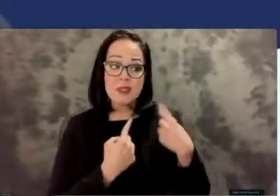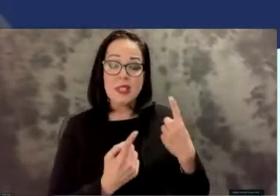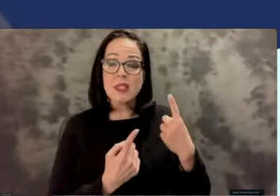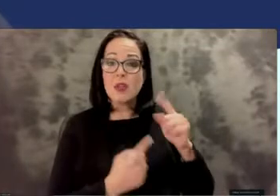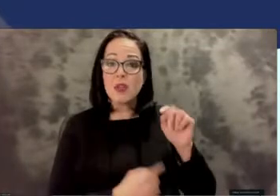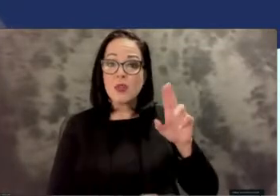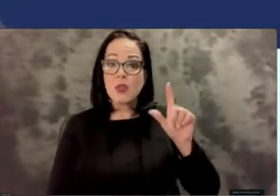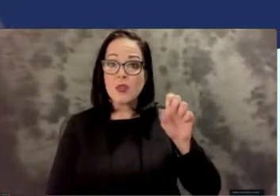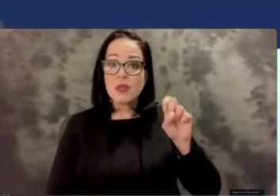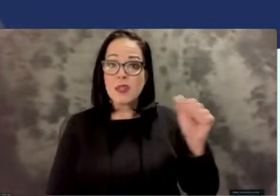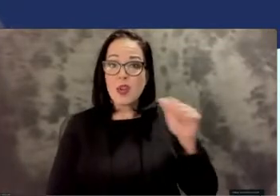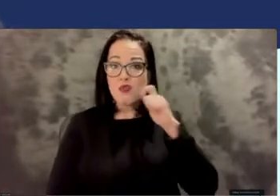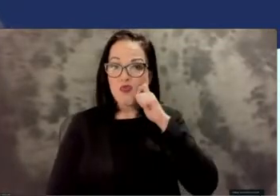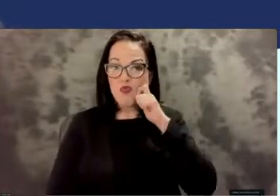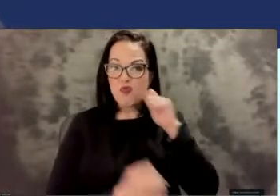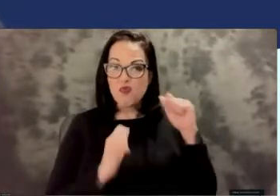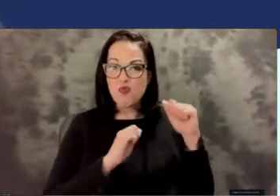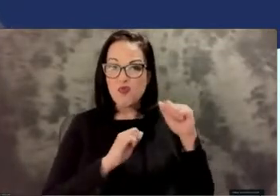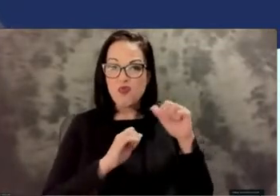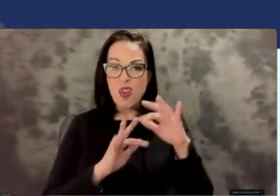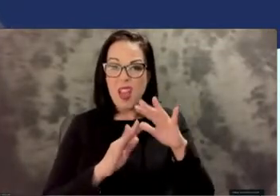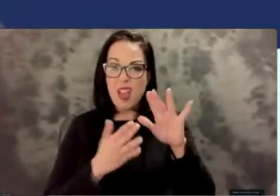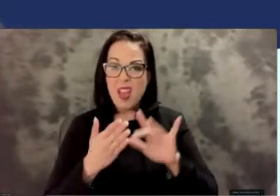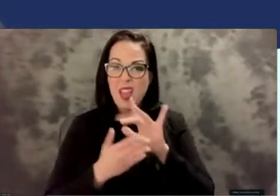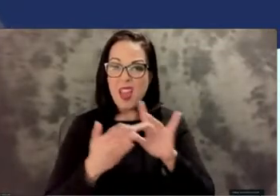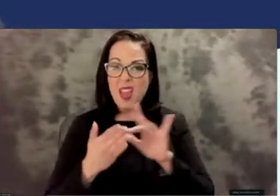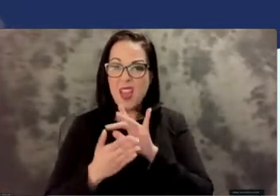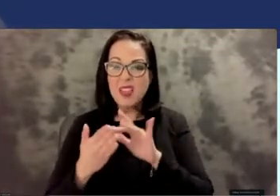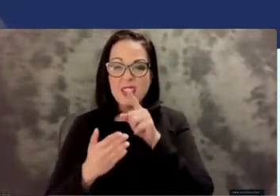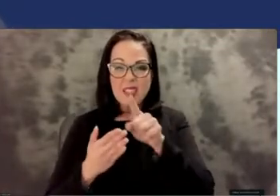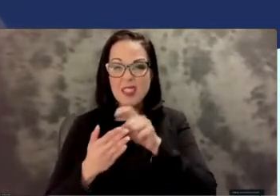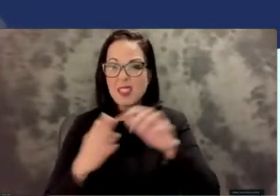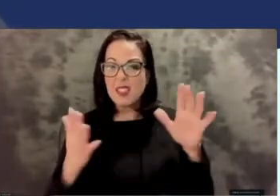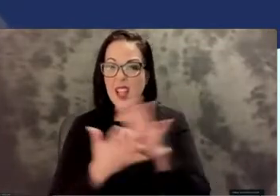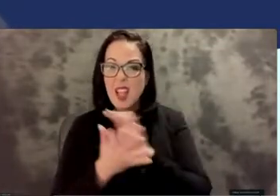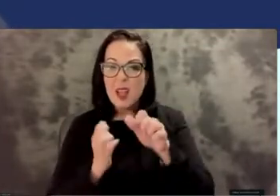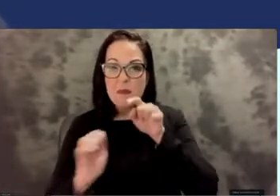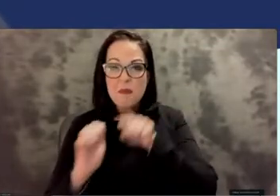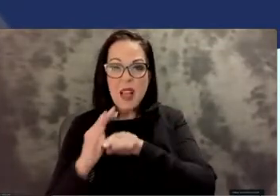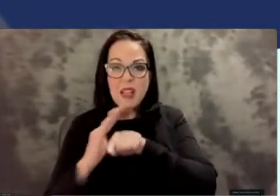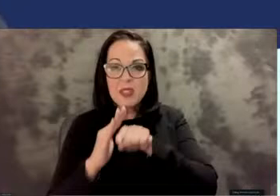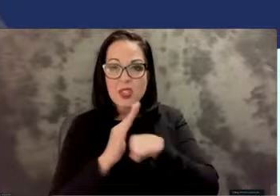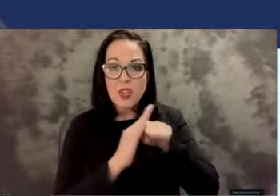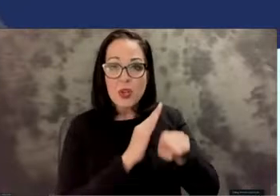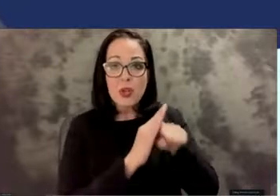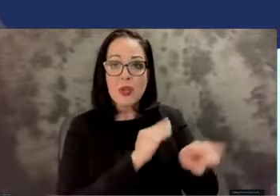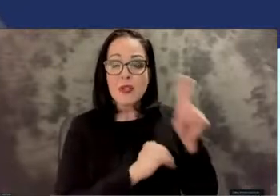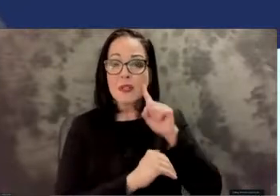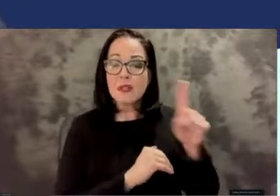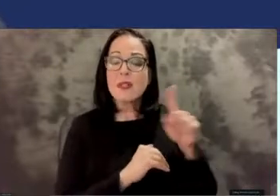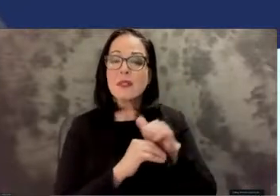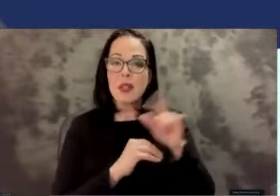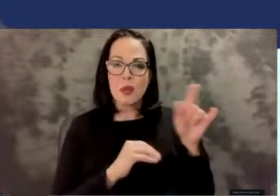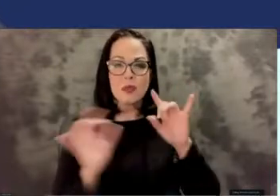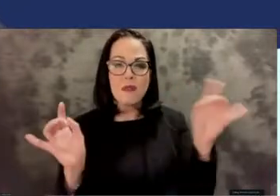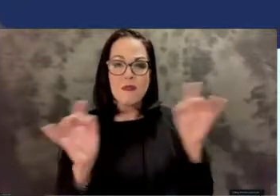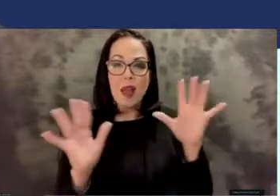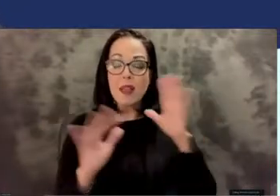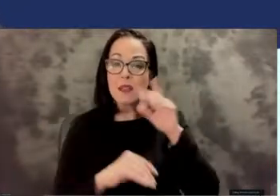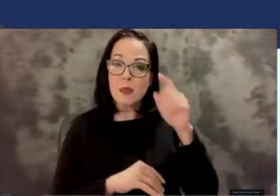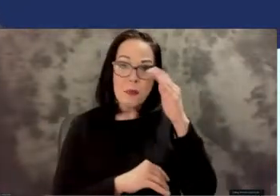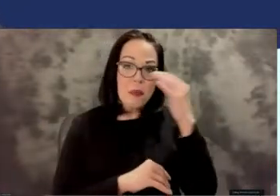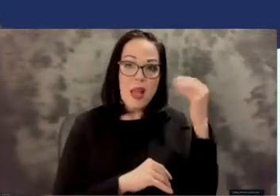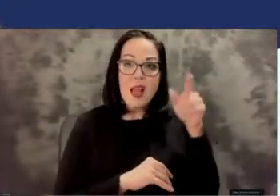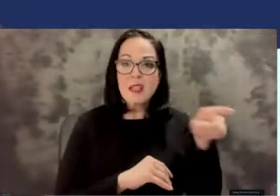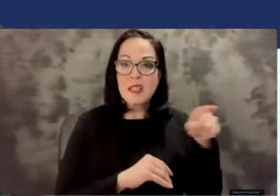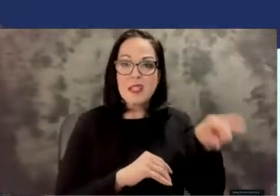Massacre, in which a thriving Black community known as the Black Wall Street was violently destroyed by white